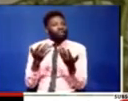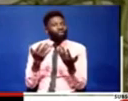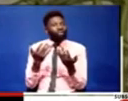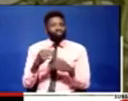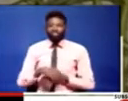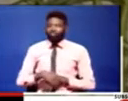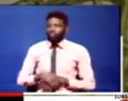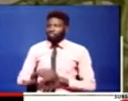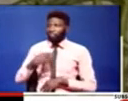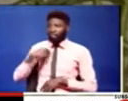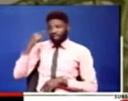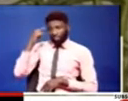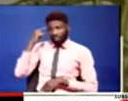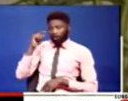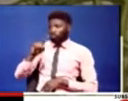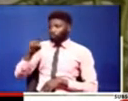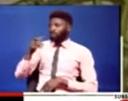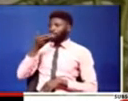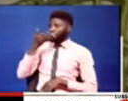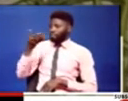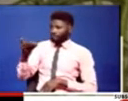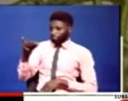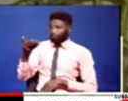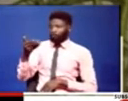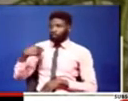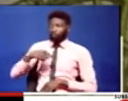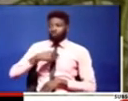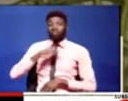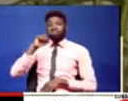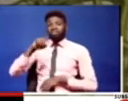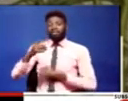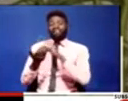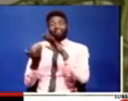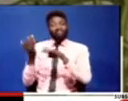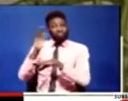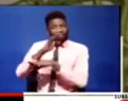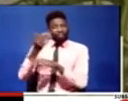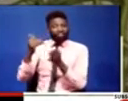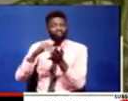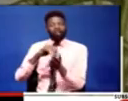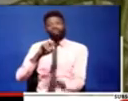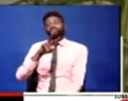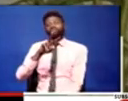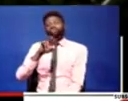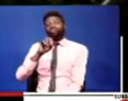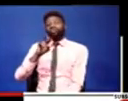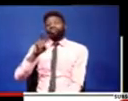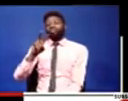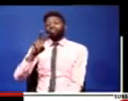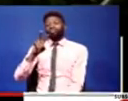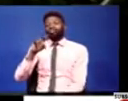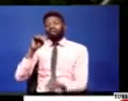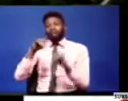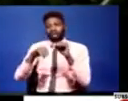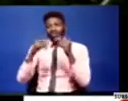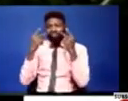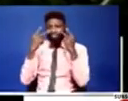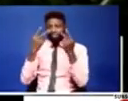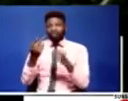think to answer that question, we'd have to go back to the 2002 elections. If you look at how elections were carried out at that